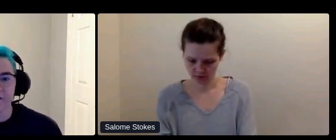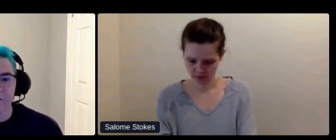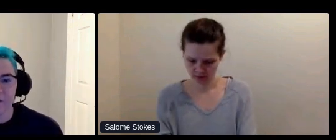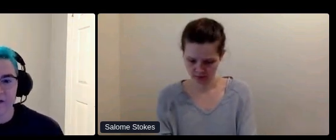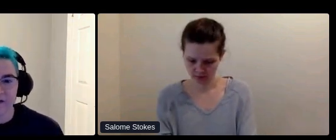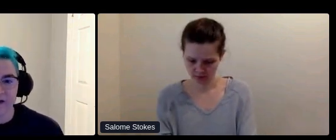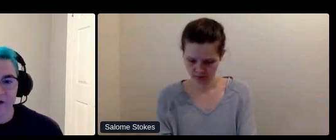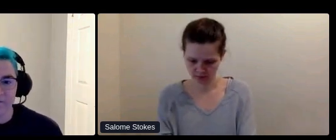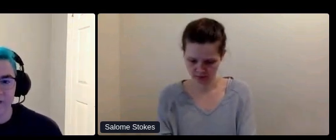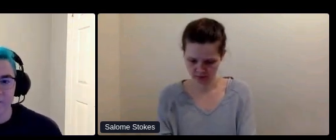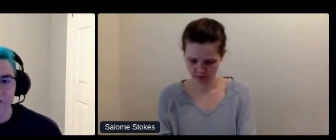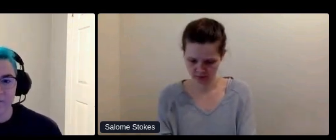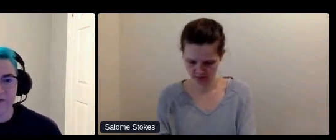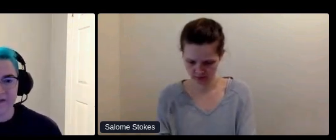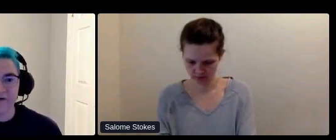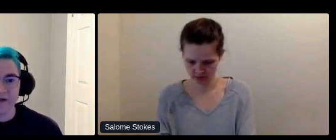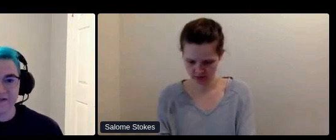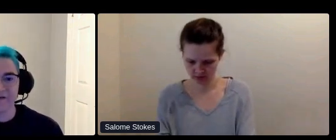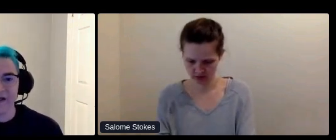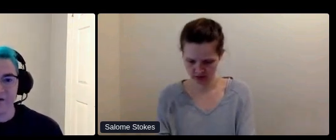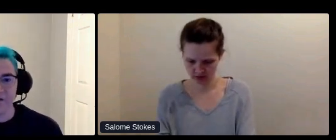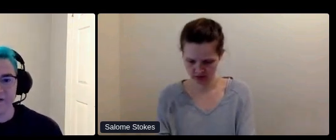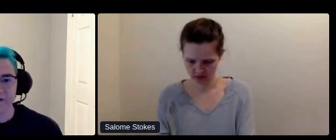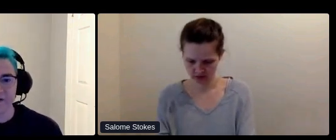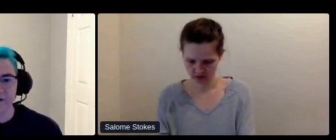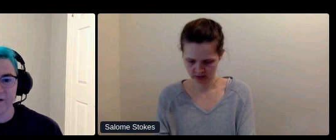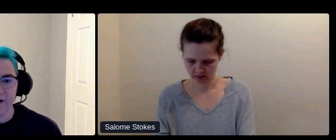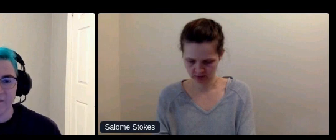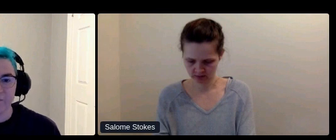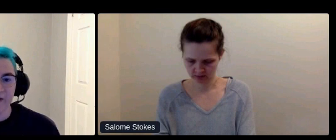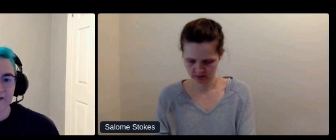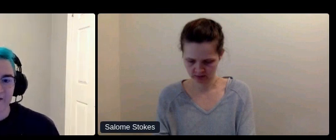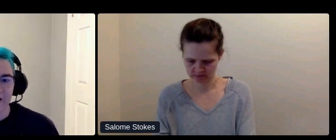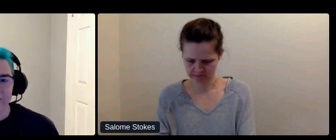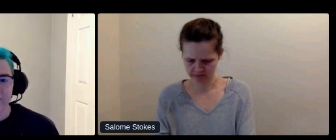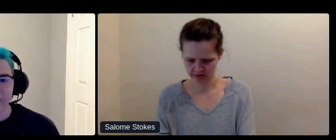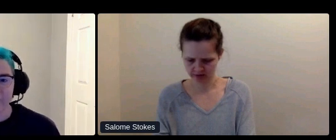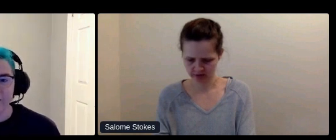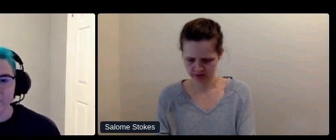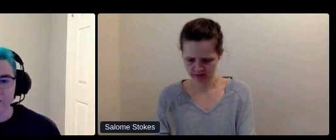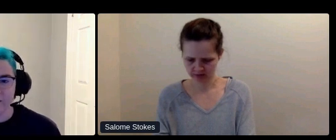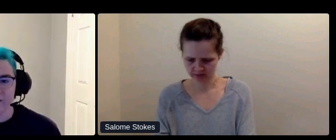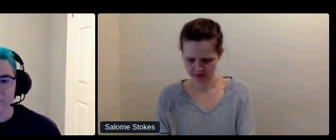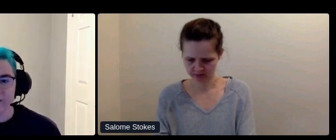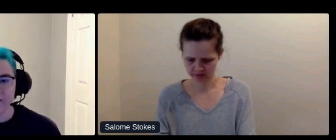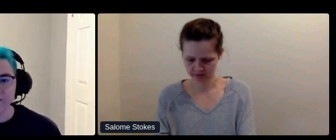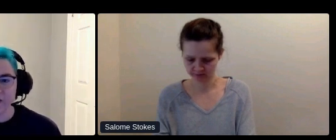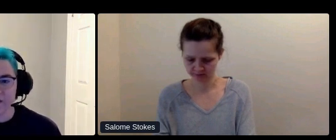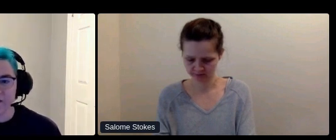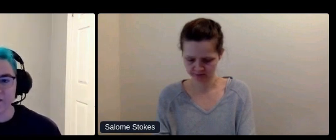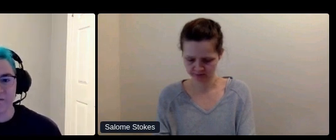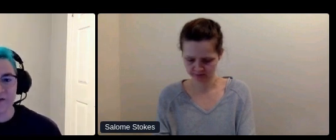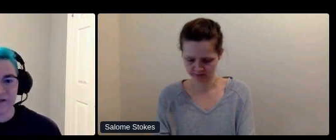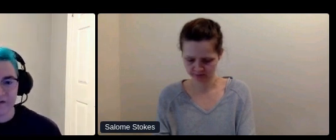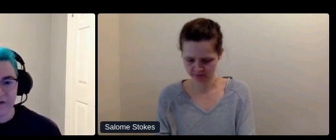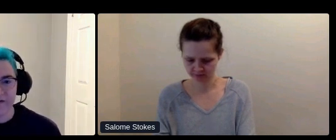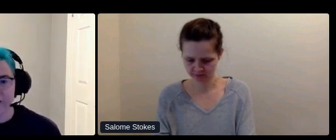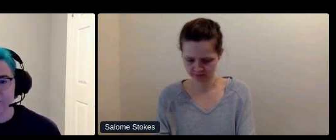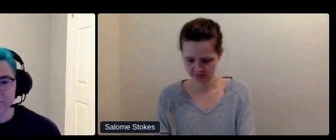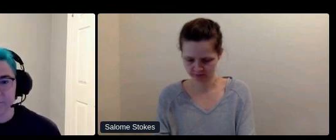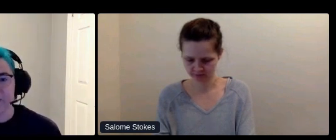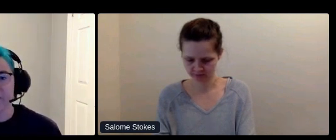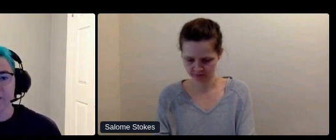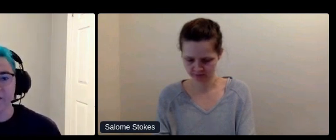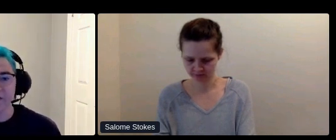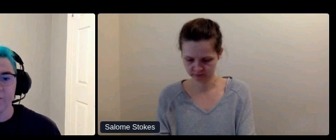Hearing, we're going to kick off with one of the most standardized of categories. To break down this category of work, I'll display this chart at the start of each